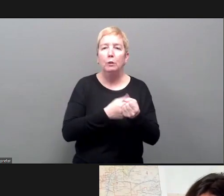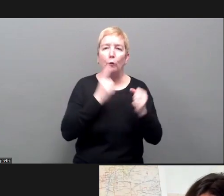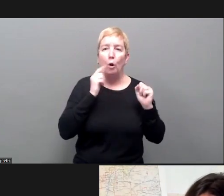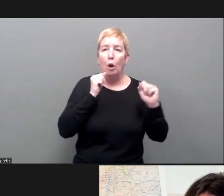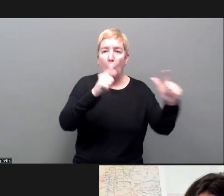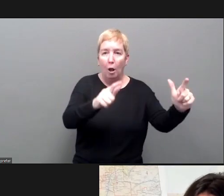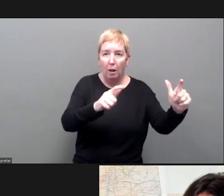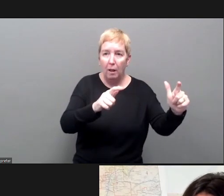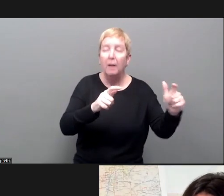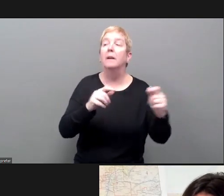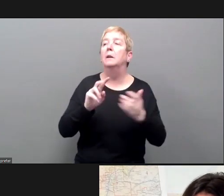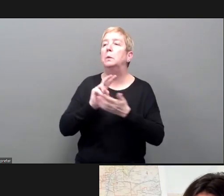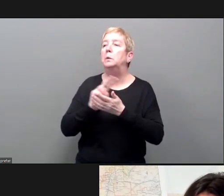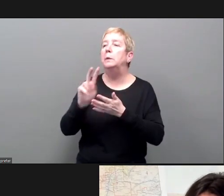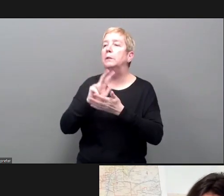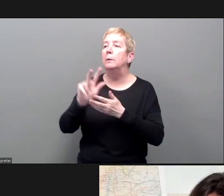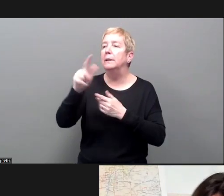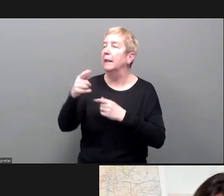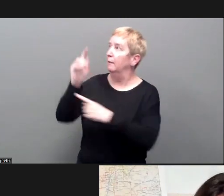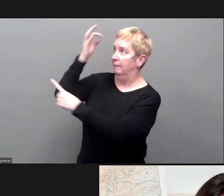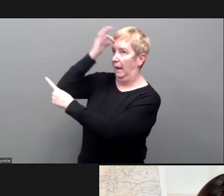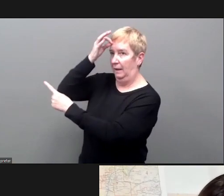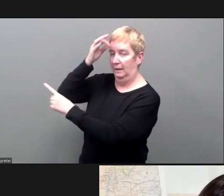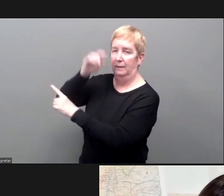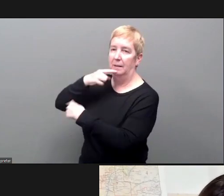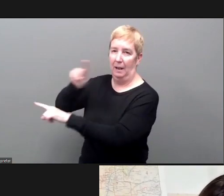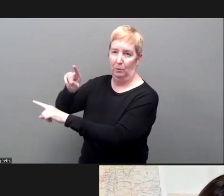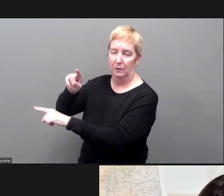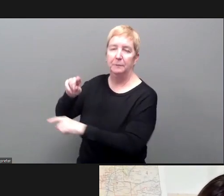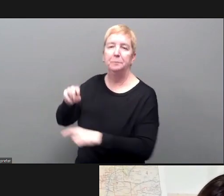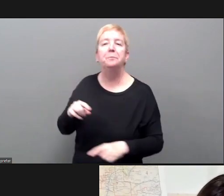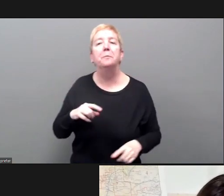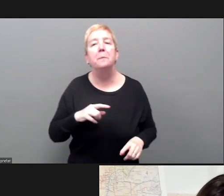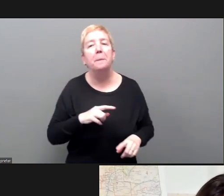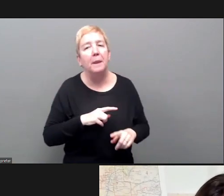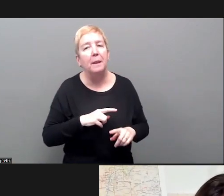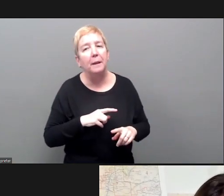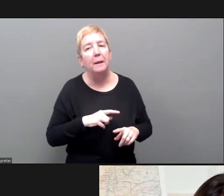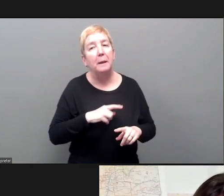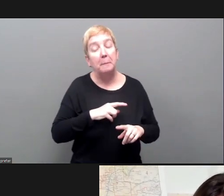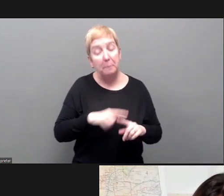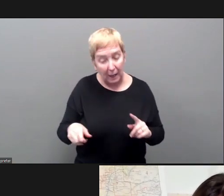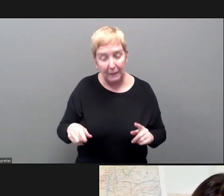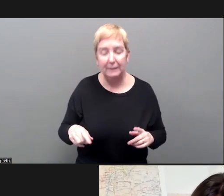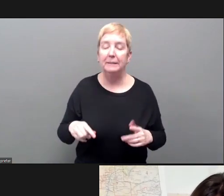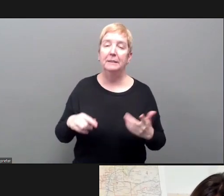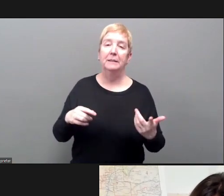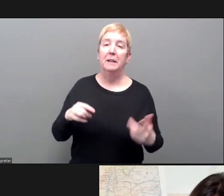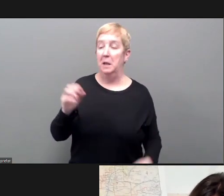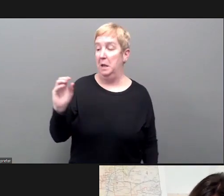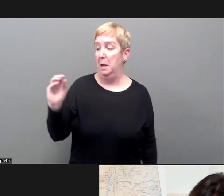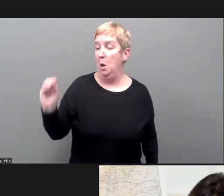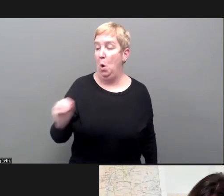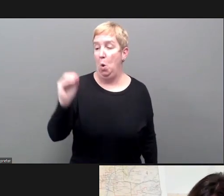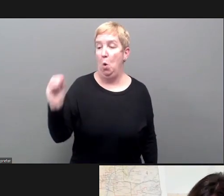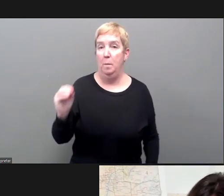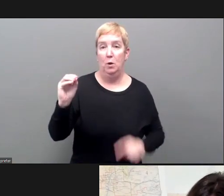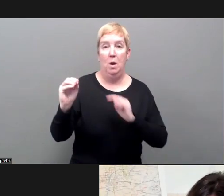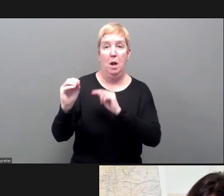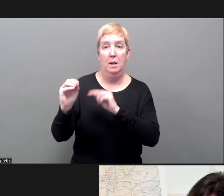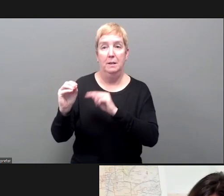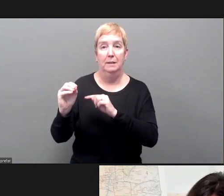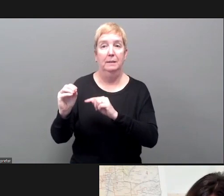we're about to hit the plateau and turn back down is Omicron has found most of the people who don't have immunity, and it's running out